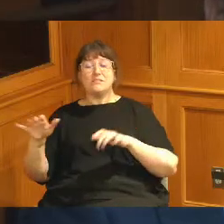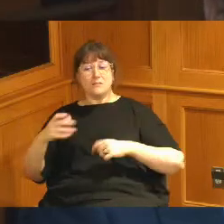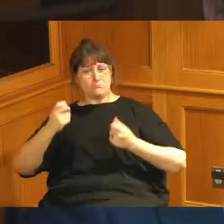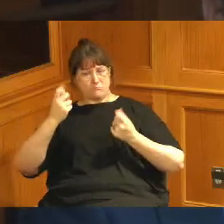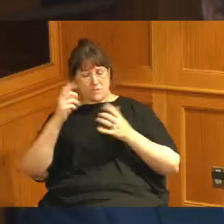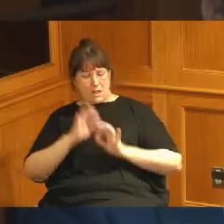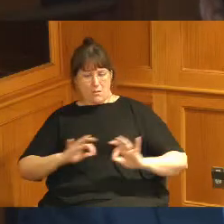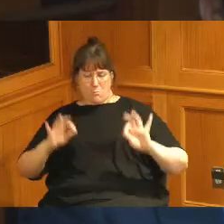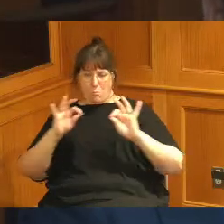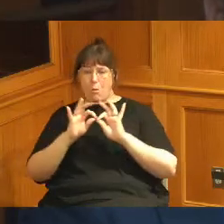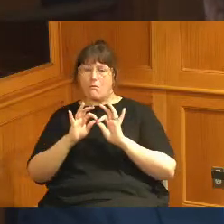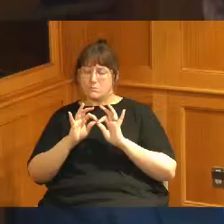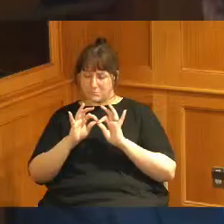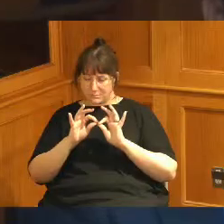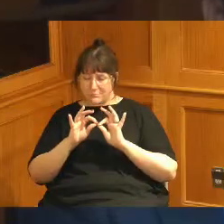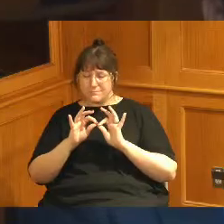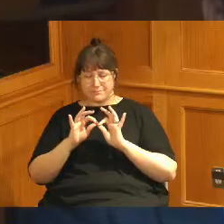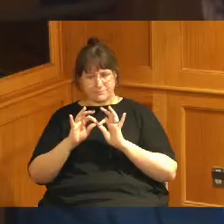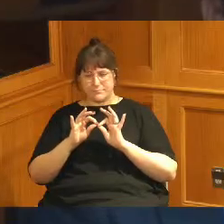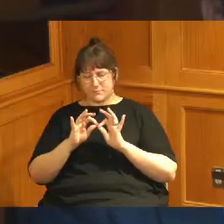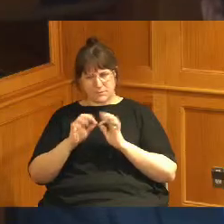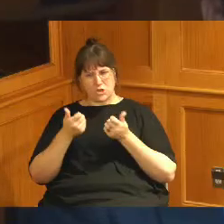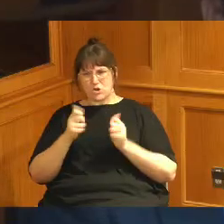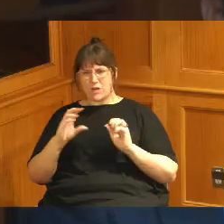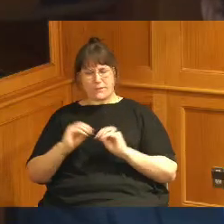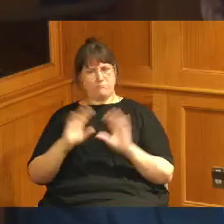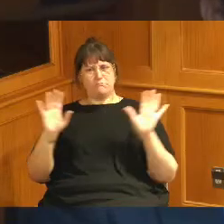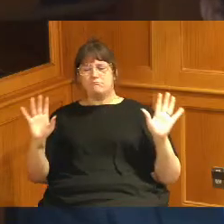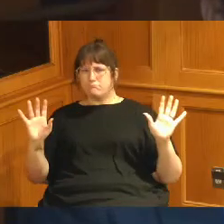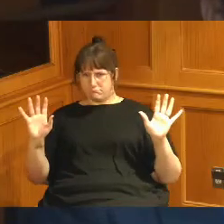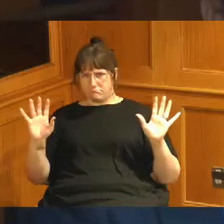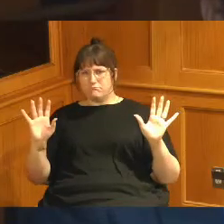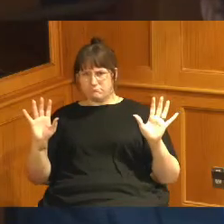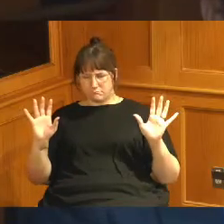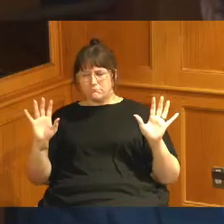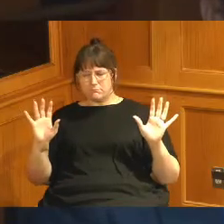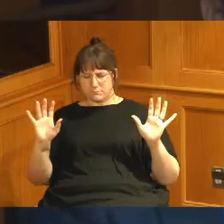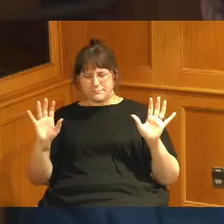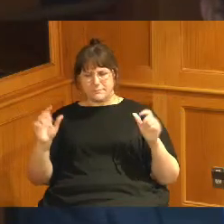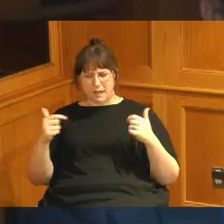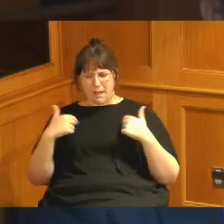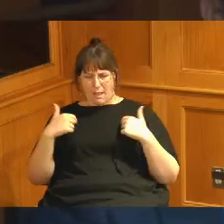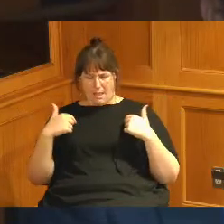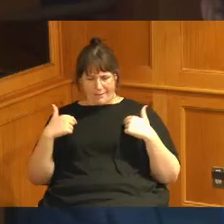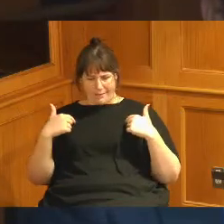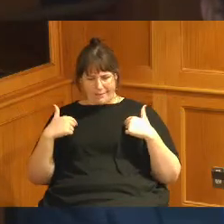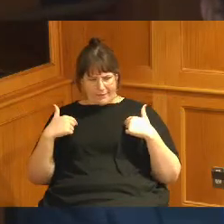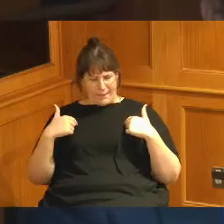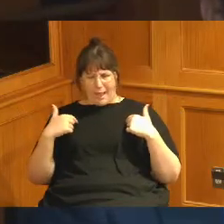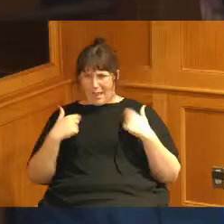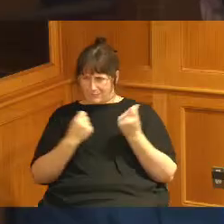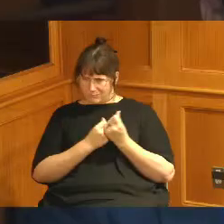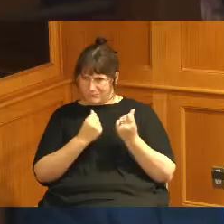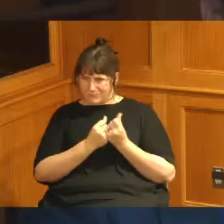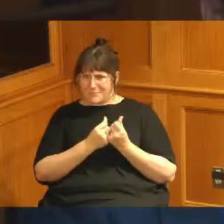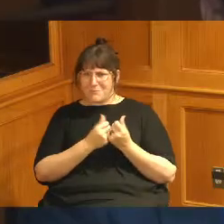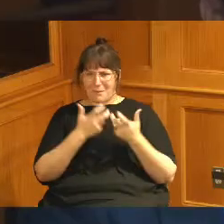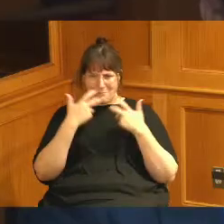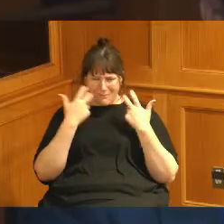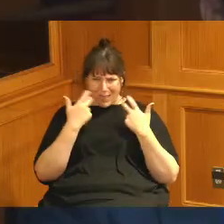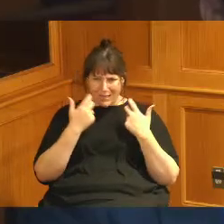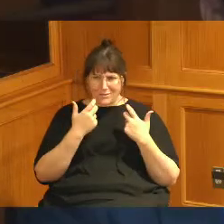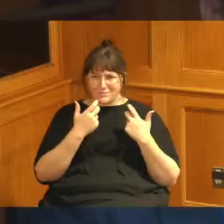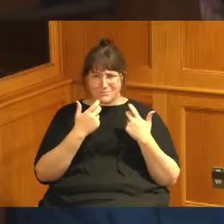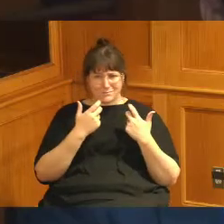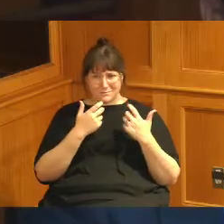important, I always say that, just full transparency. I have always been a fan of the Bengals on the